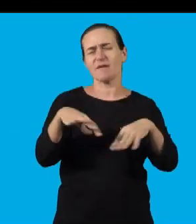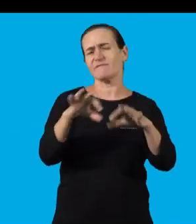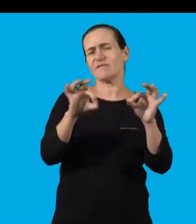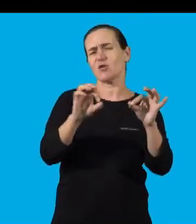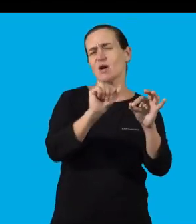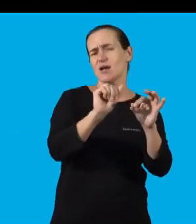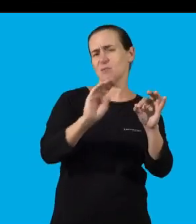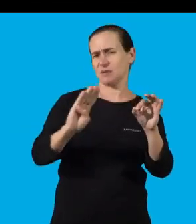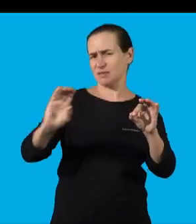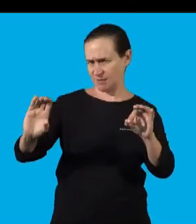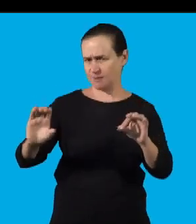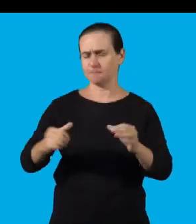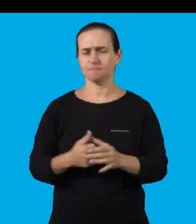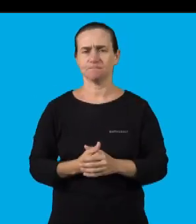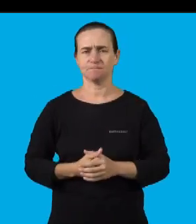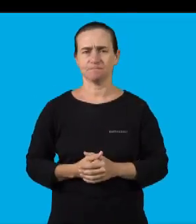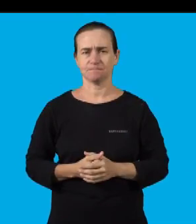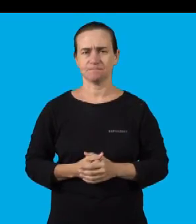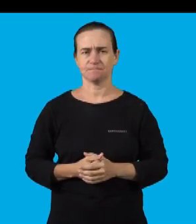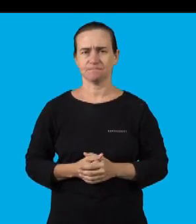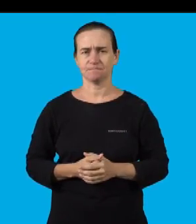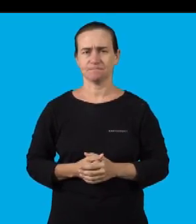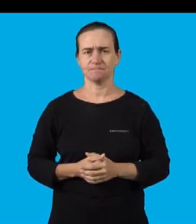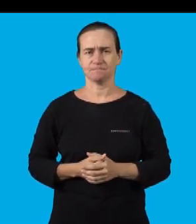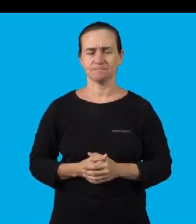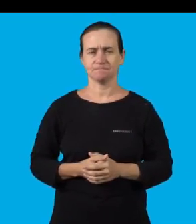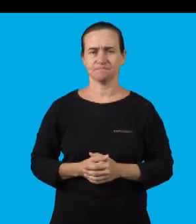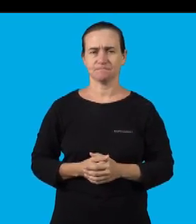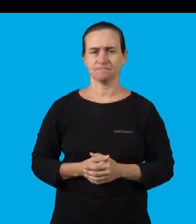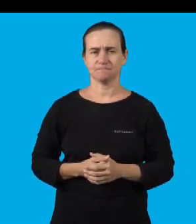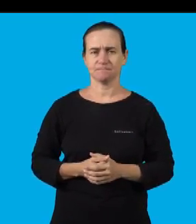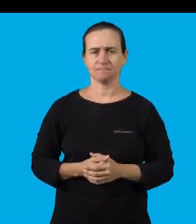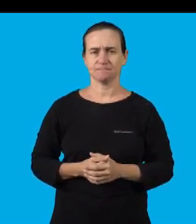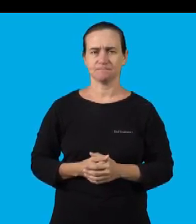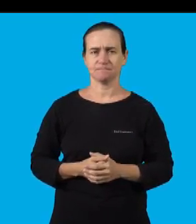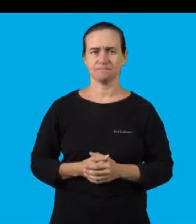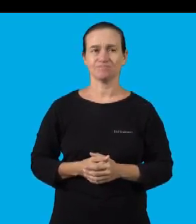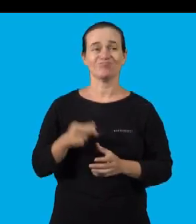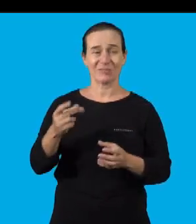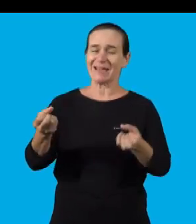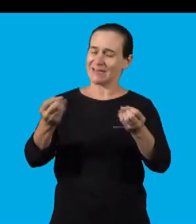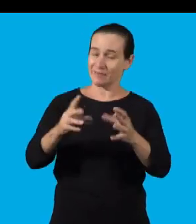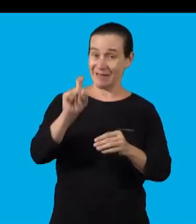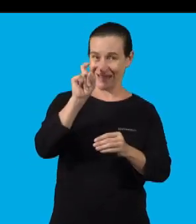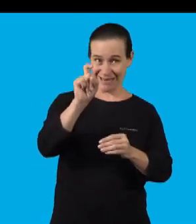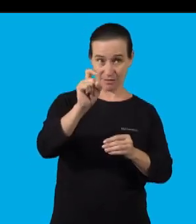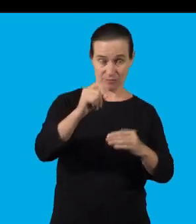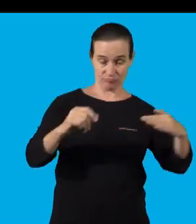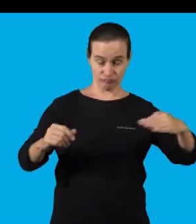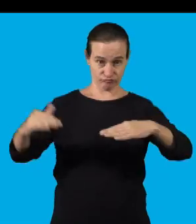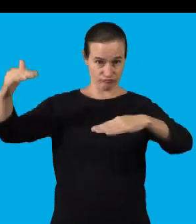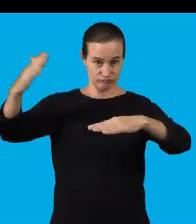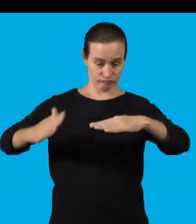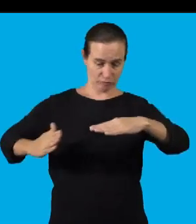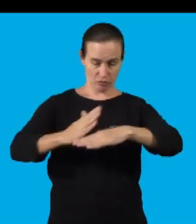A, B, and C in our equation of F. Now, remember, we had been given the